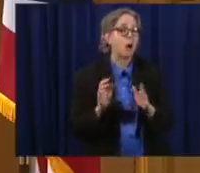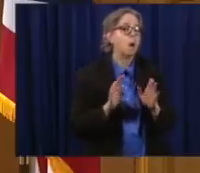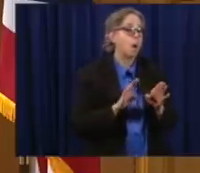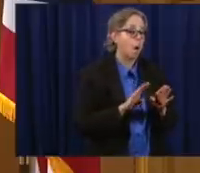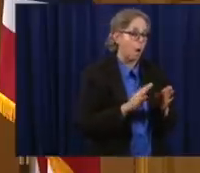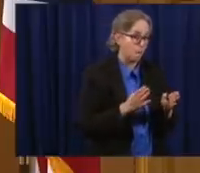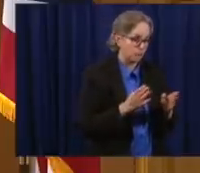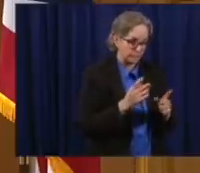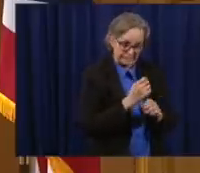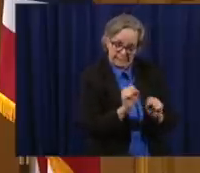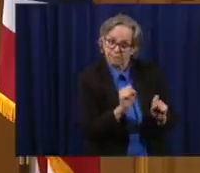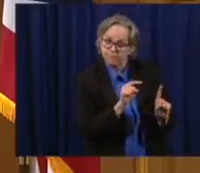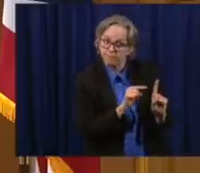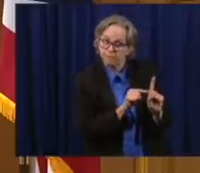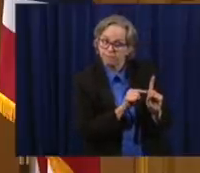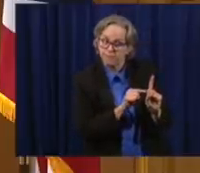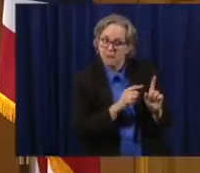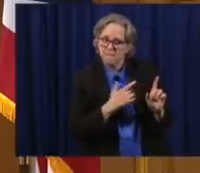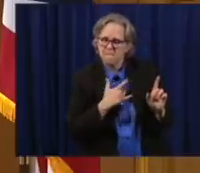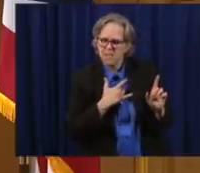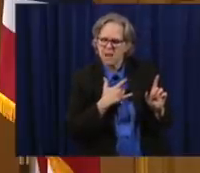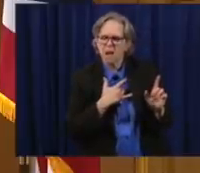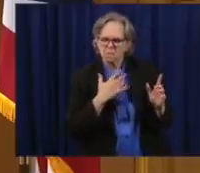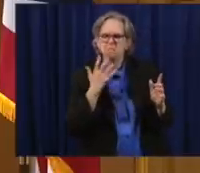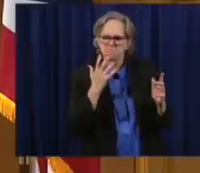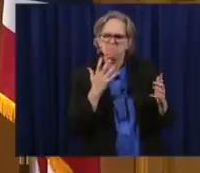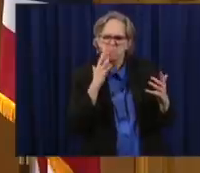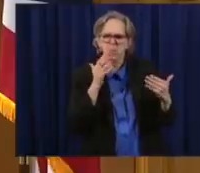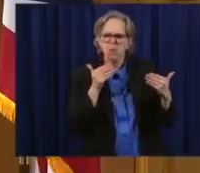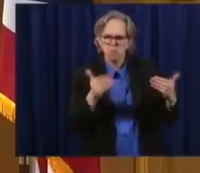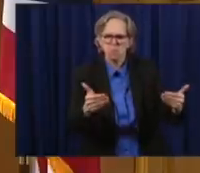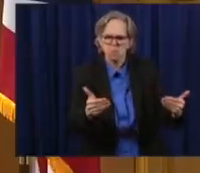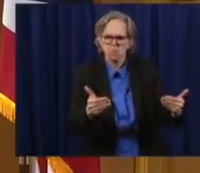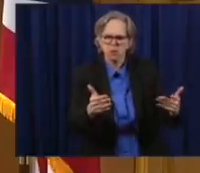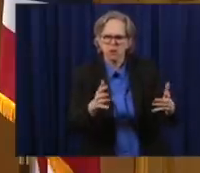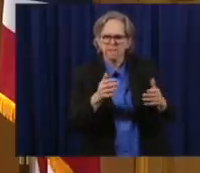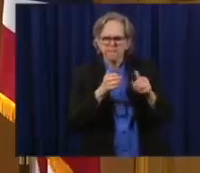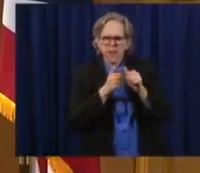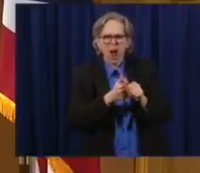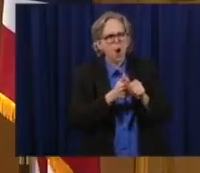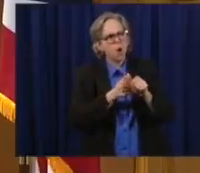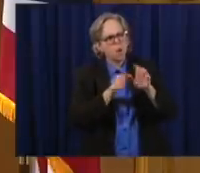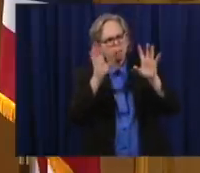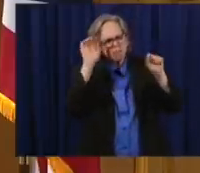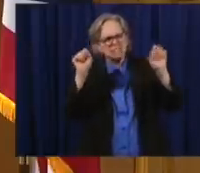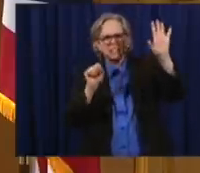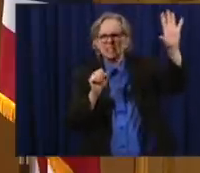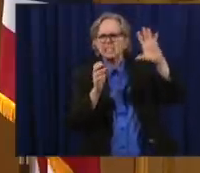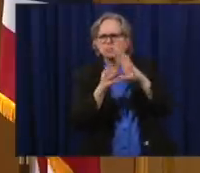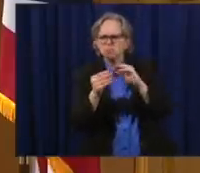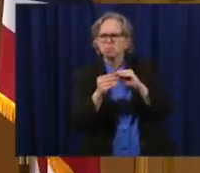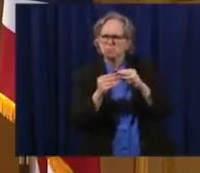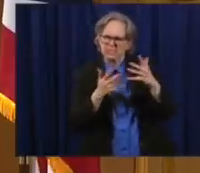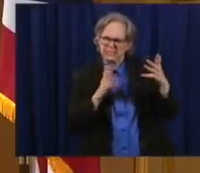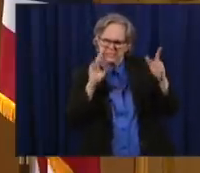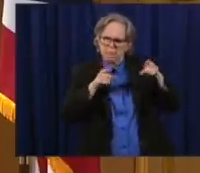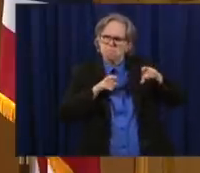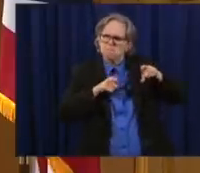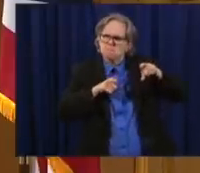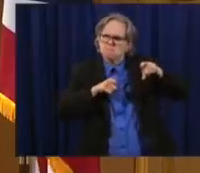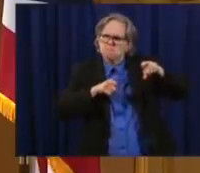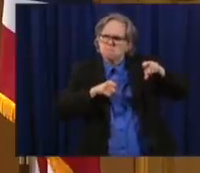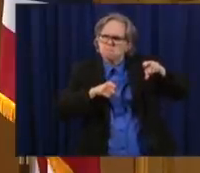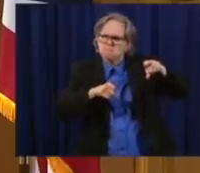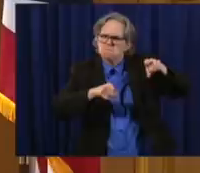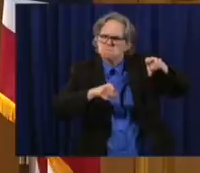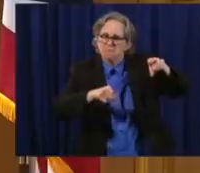is within the spirit of what the president has been talking about. But this is not going to be a walk out